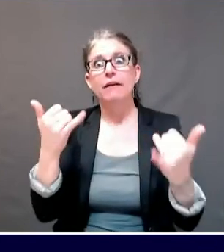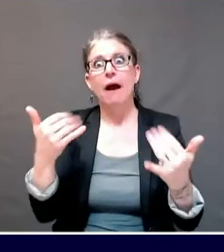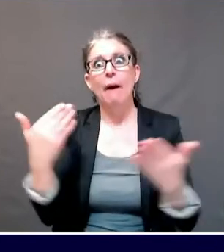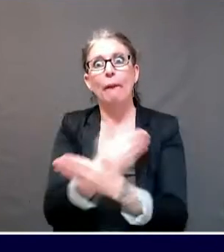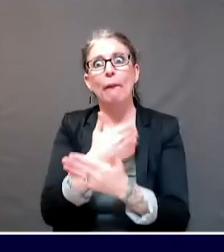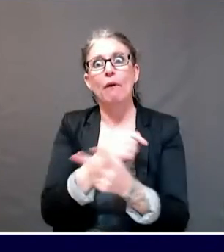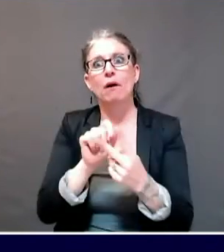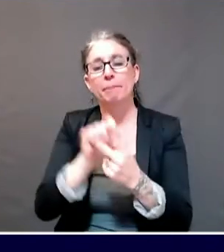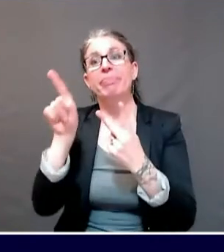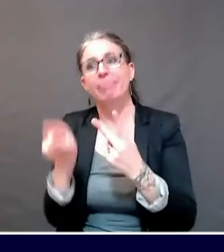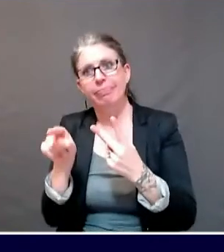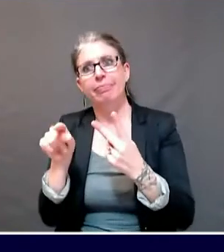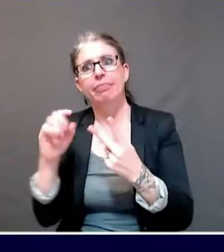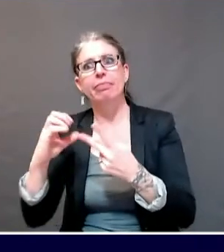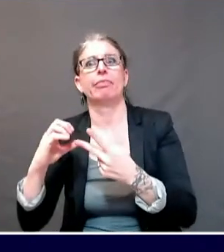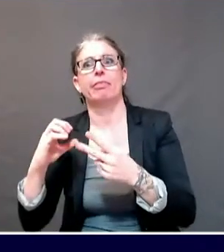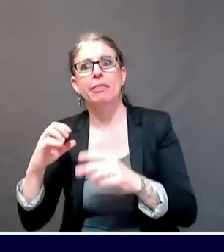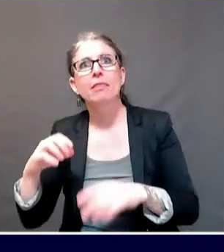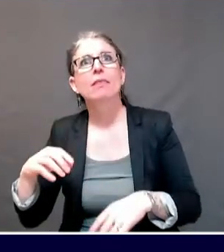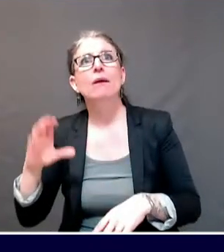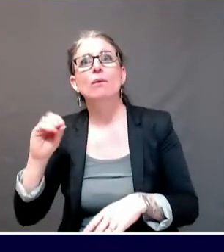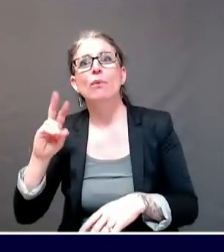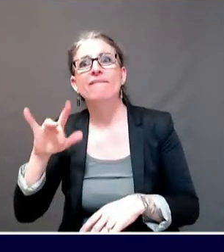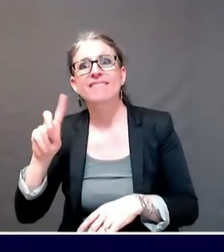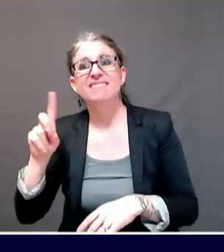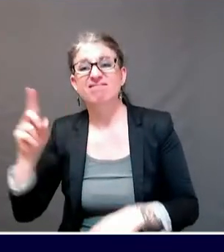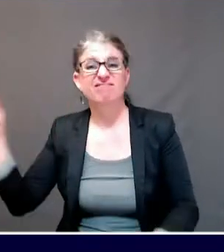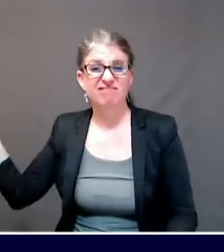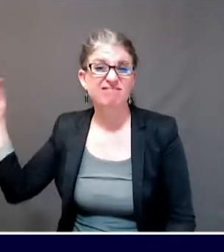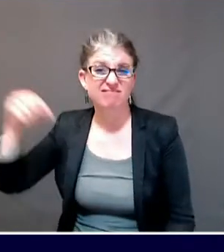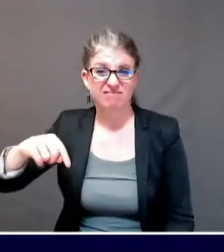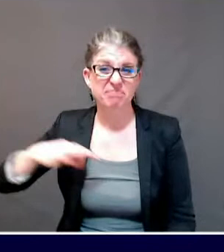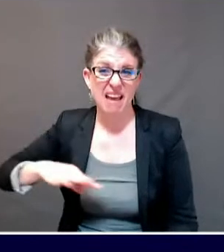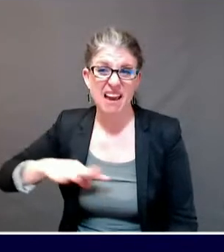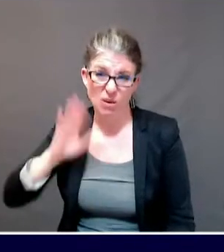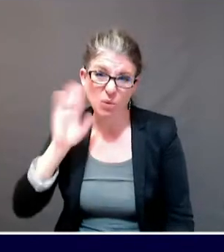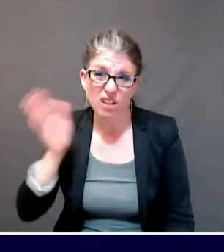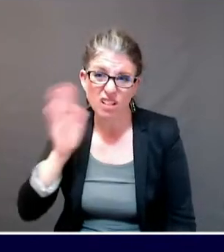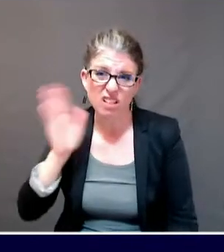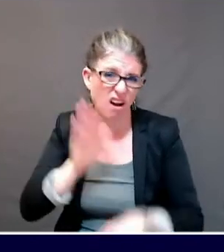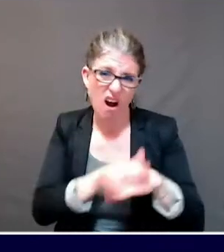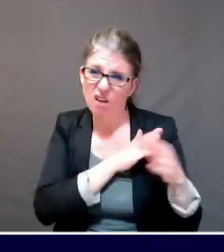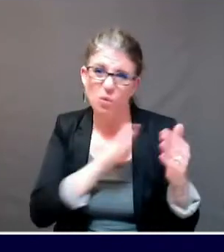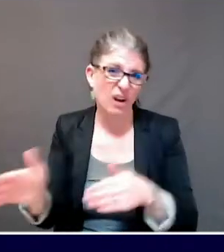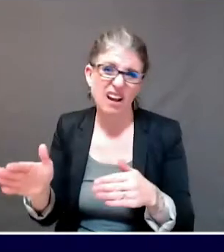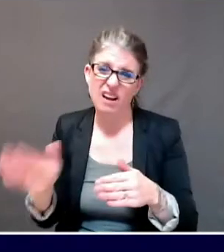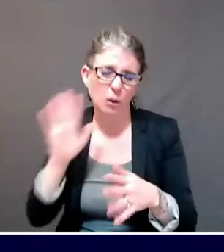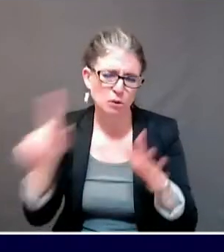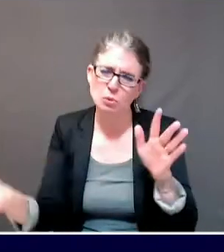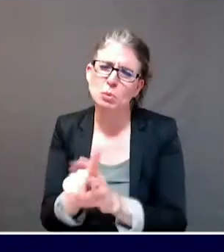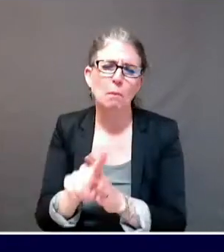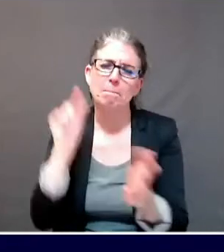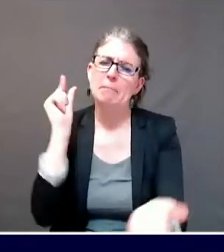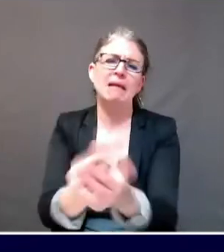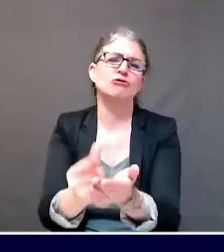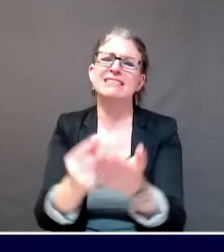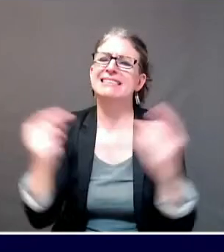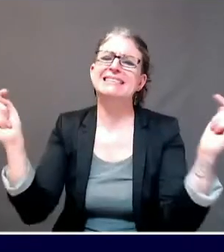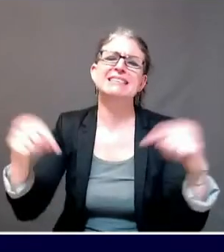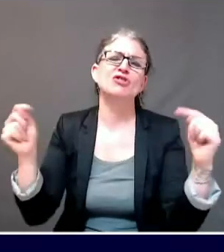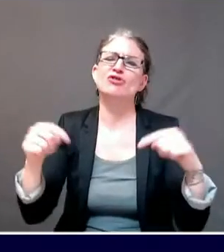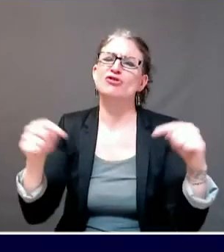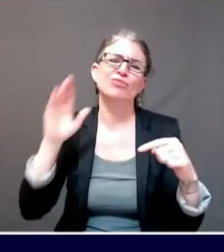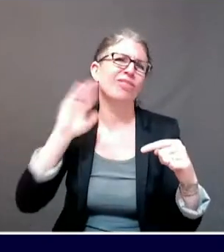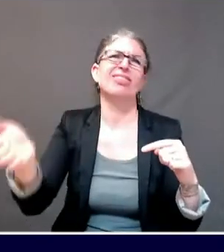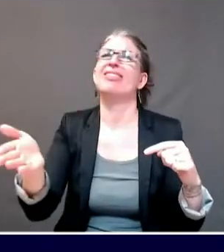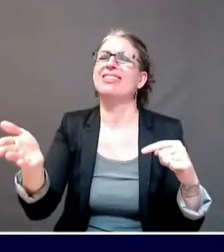this and to start preparing for it right now. Here's why. All viruses mutate,